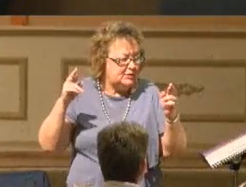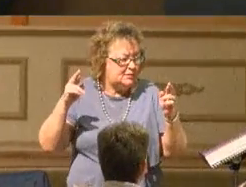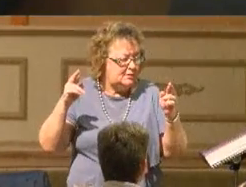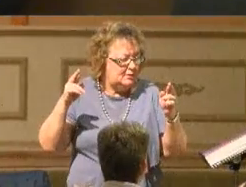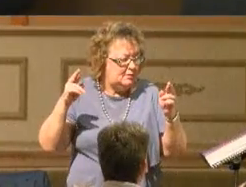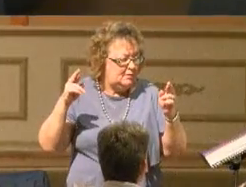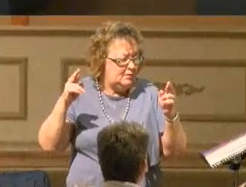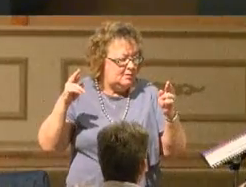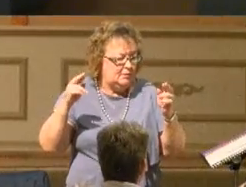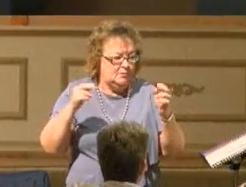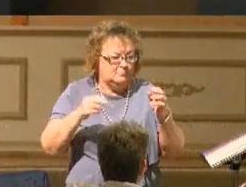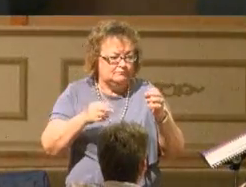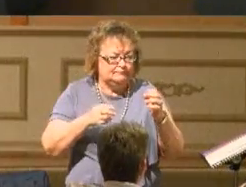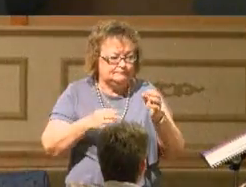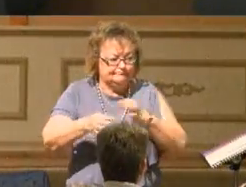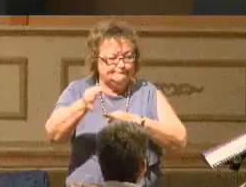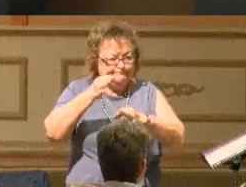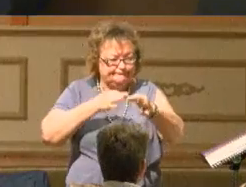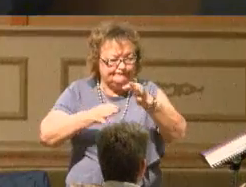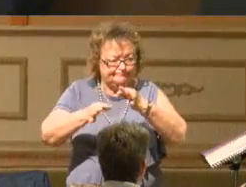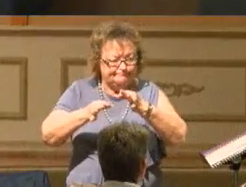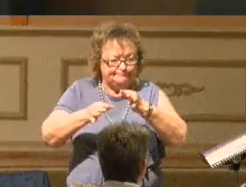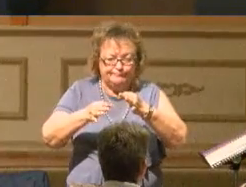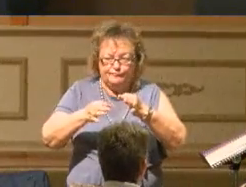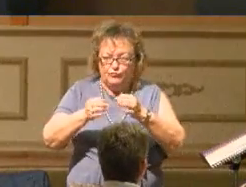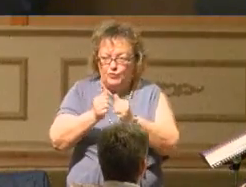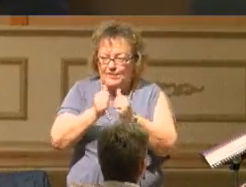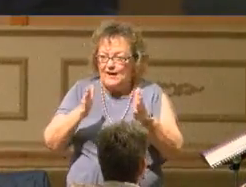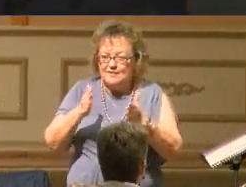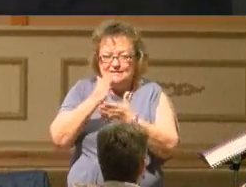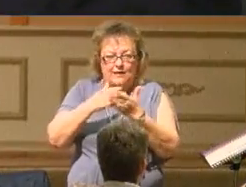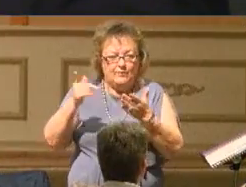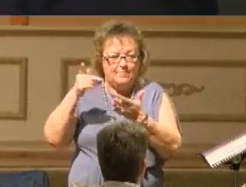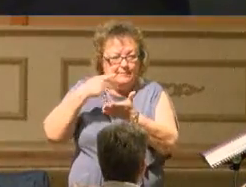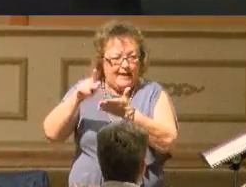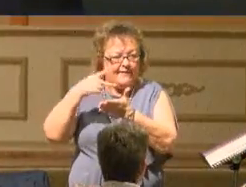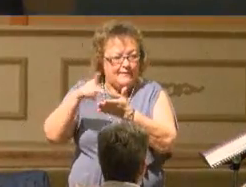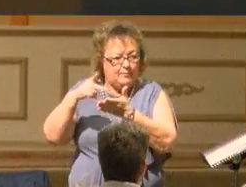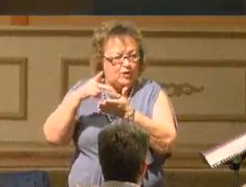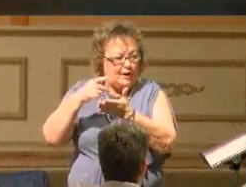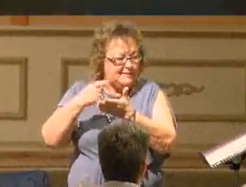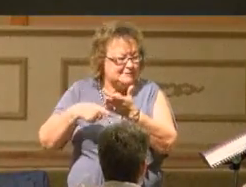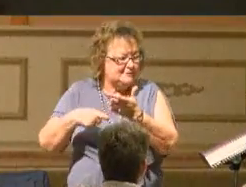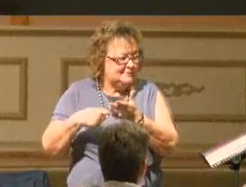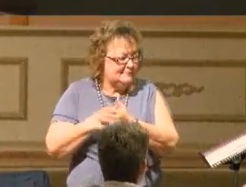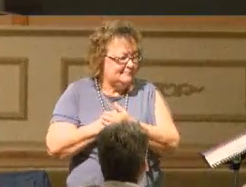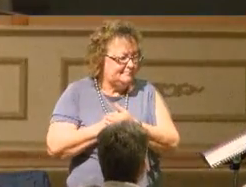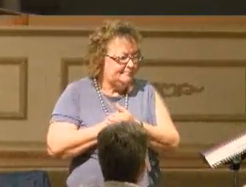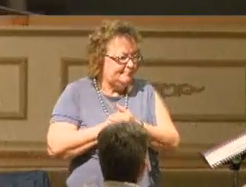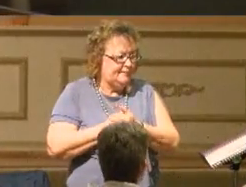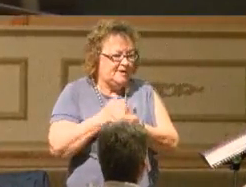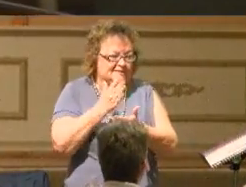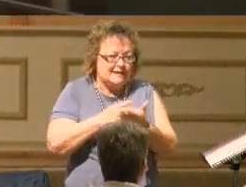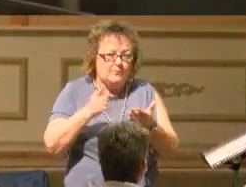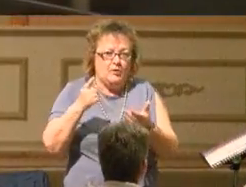without someone paying the price, without someone making the sacrifice.